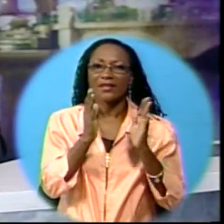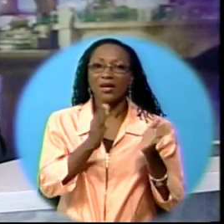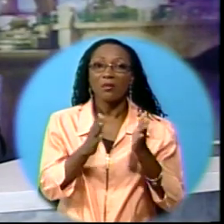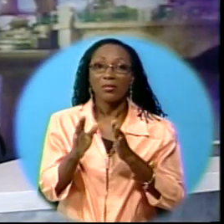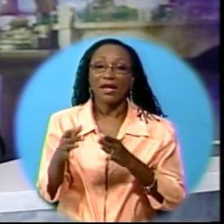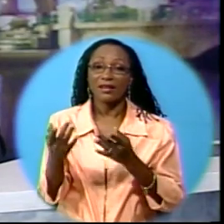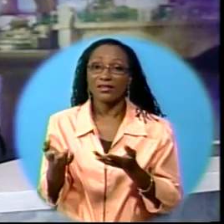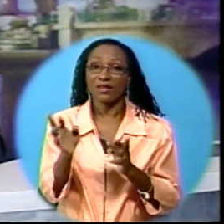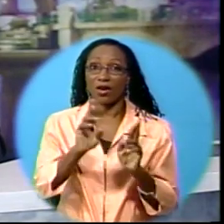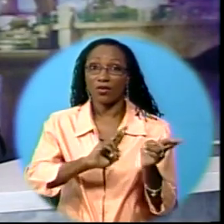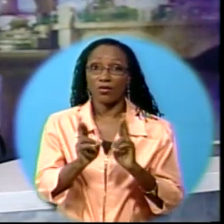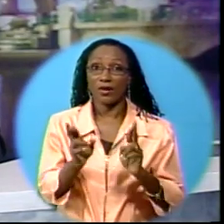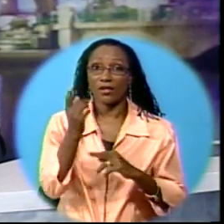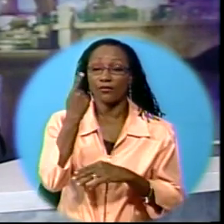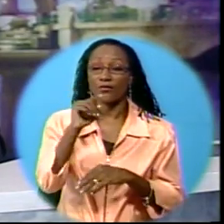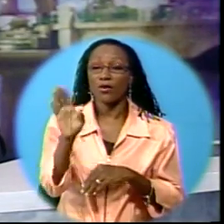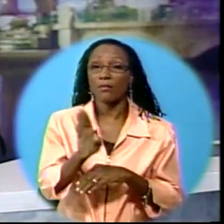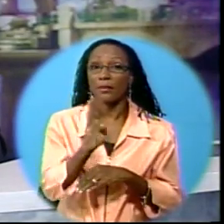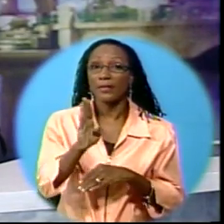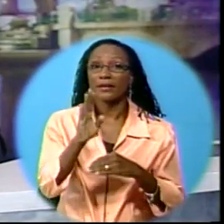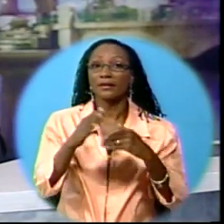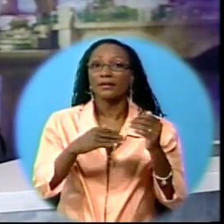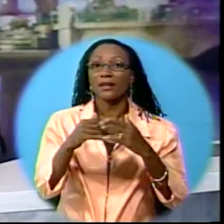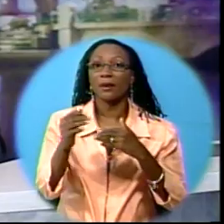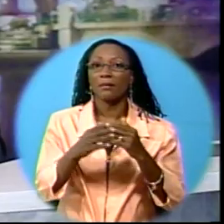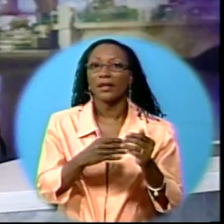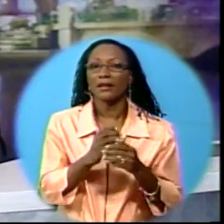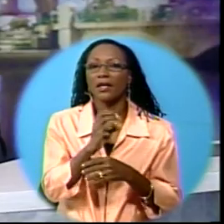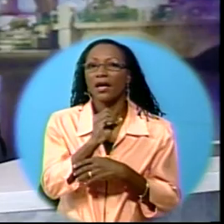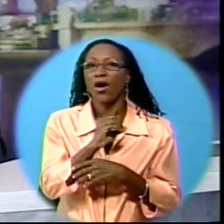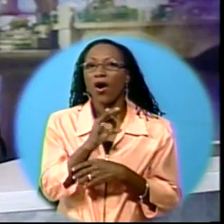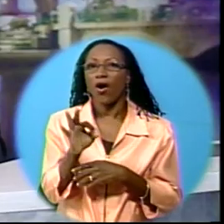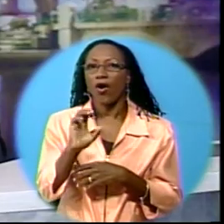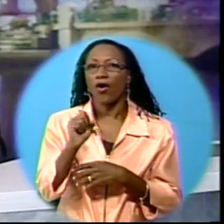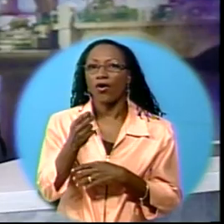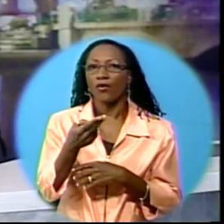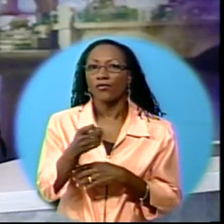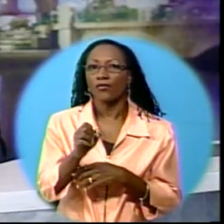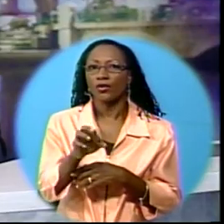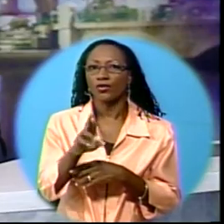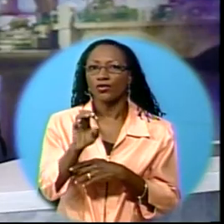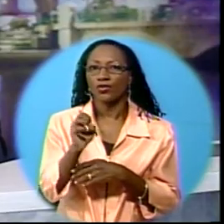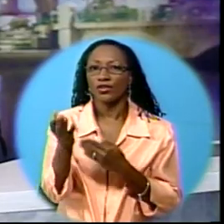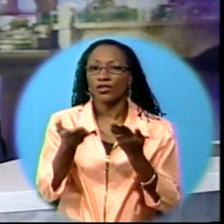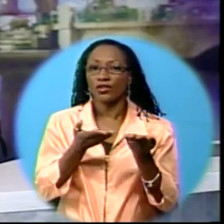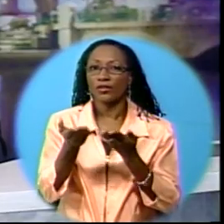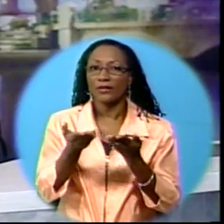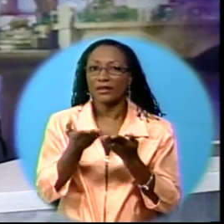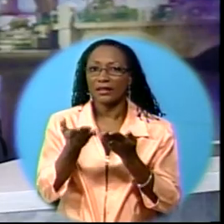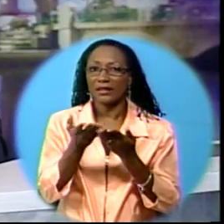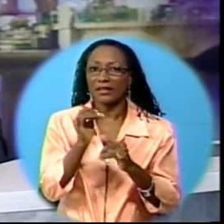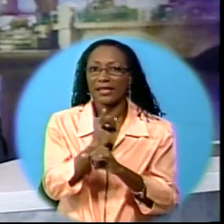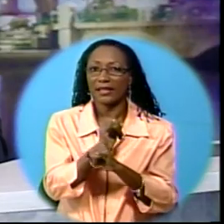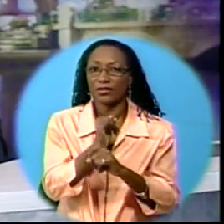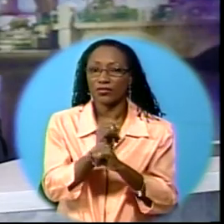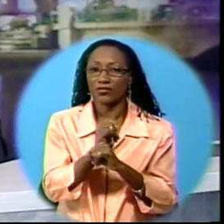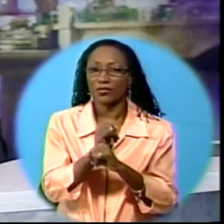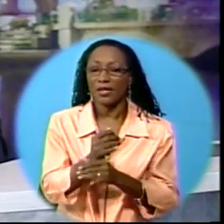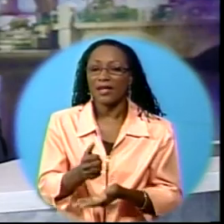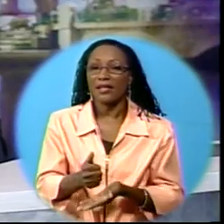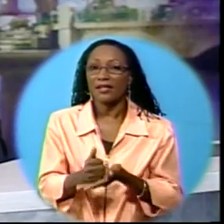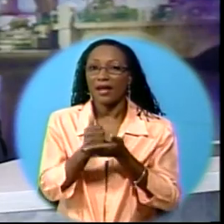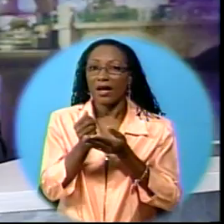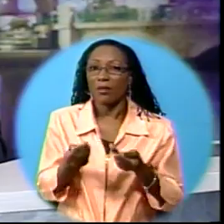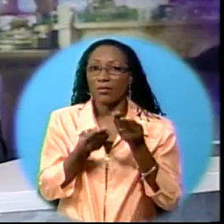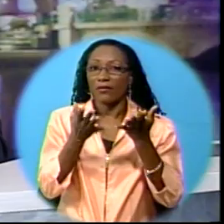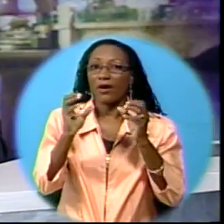Plans are in train for Barbados to build an offshore services industry providing major job opportunities for Barbadians. It is the